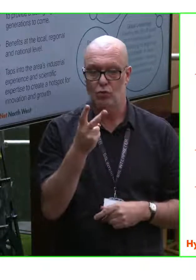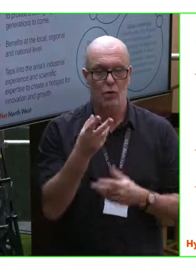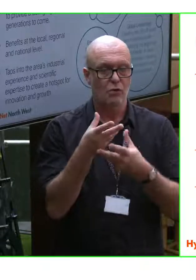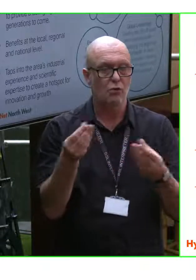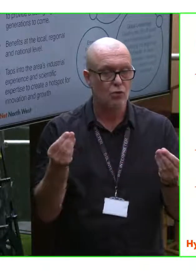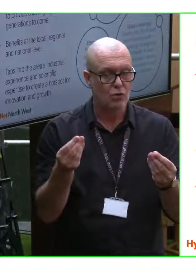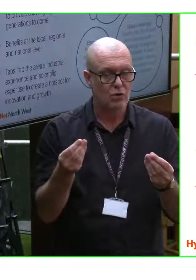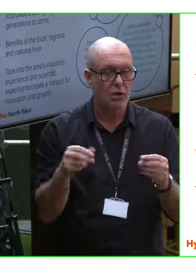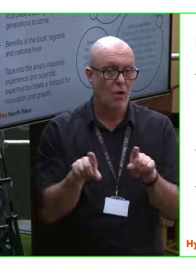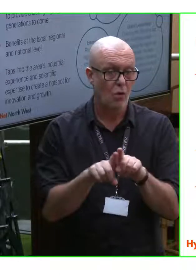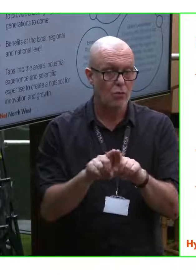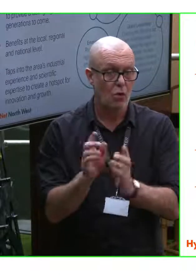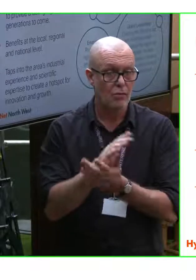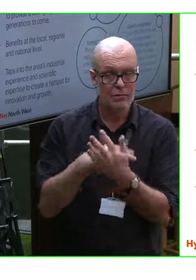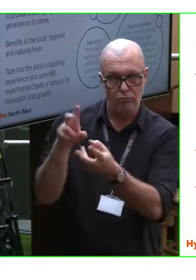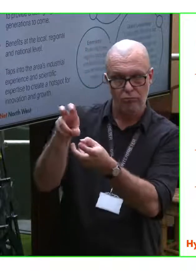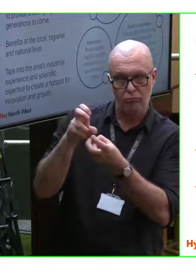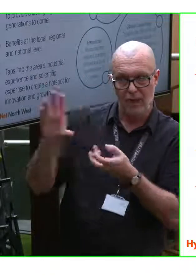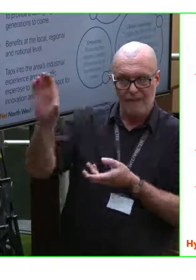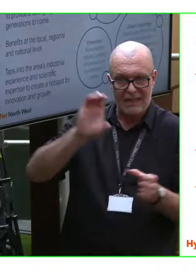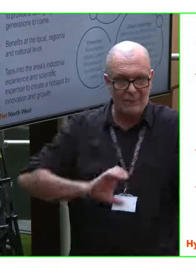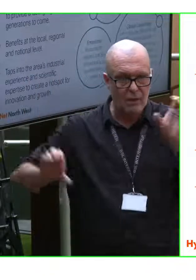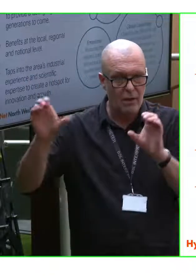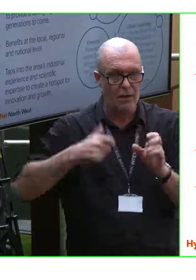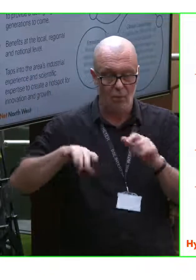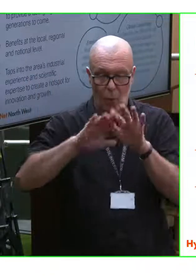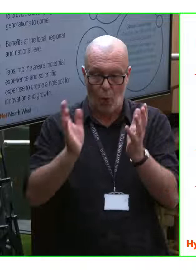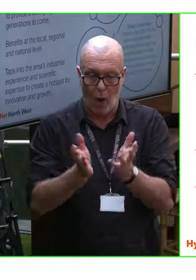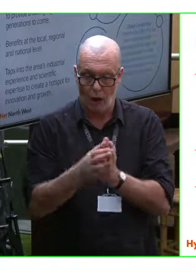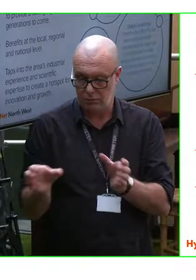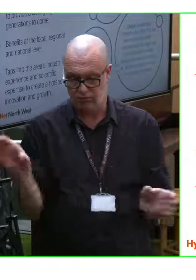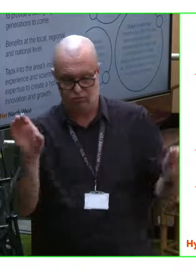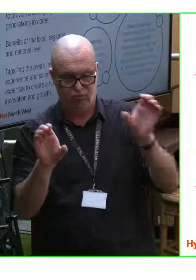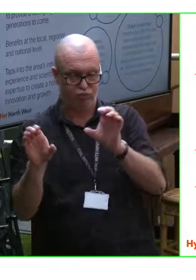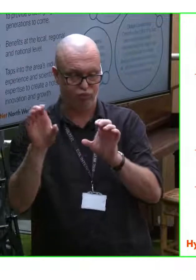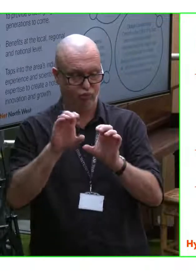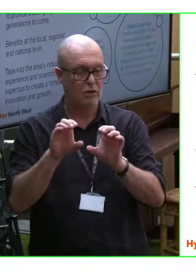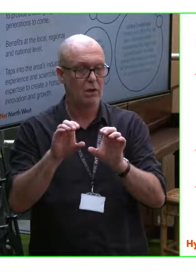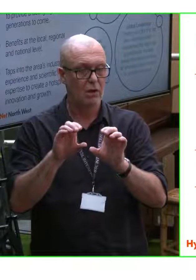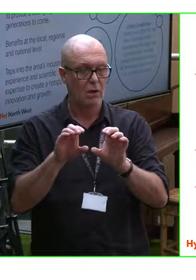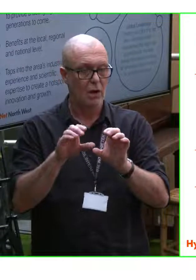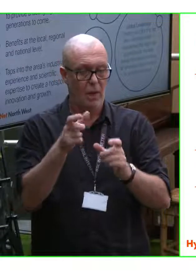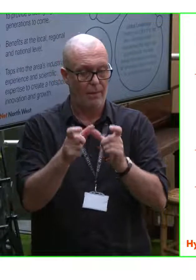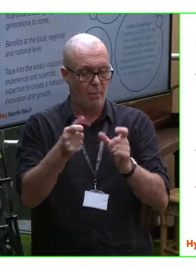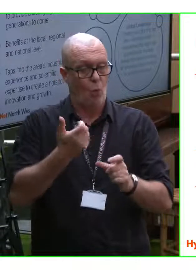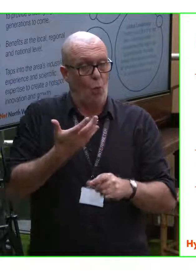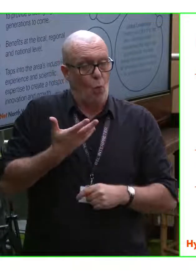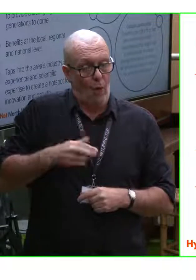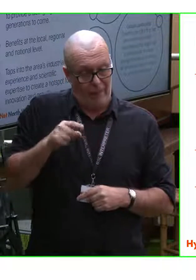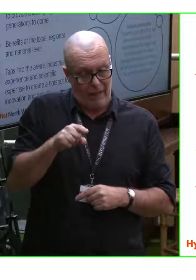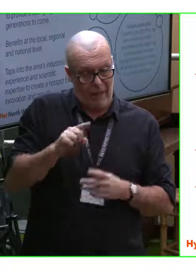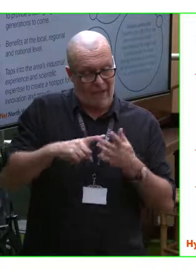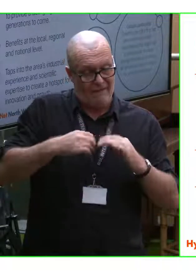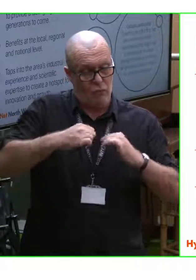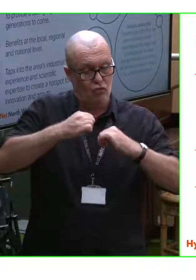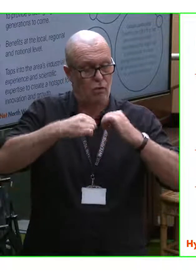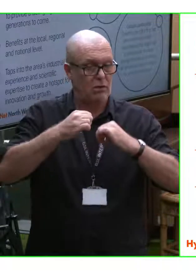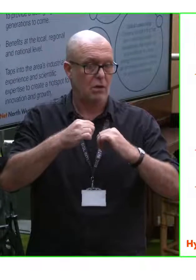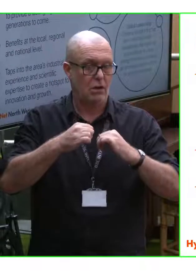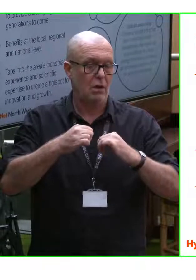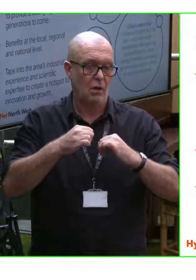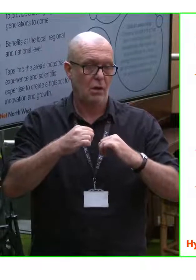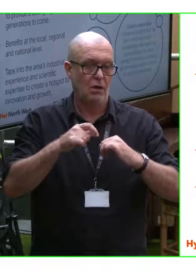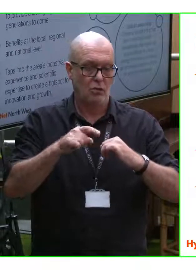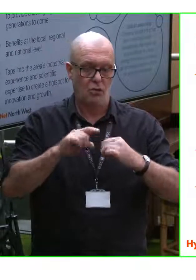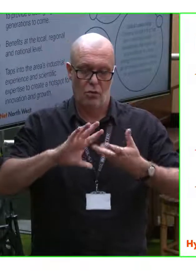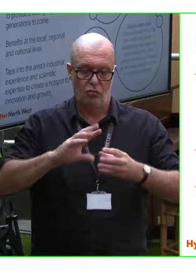attracts inward investment from around the globe of people who want that CO2 and hydrogen infrastructure in order to provide